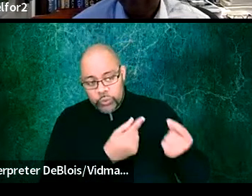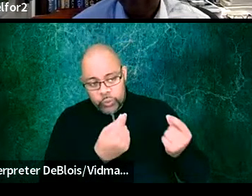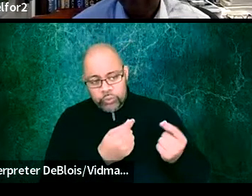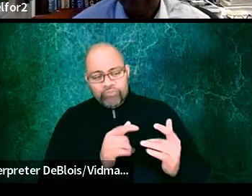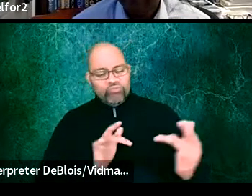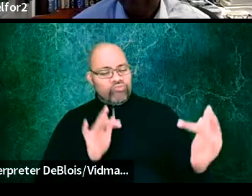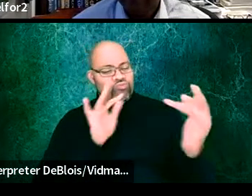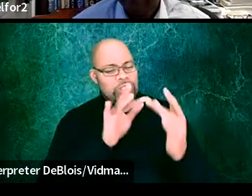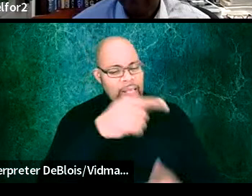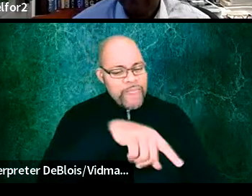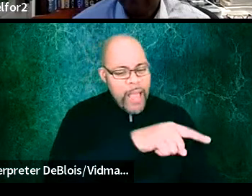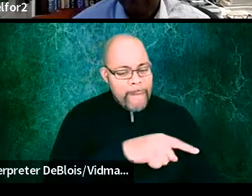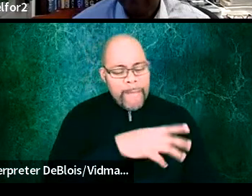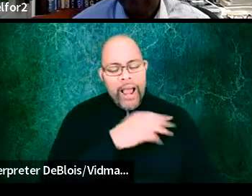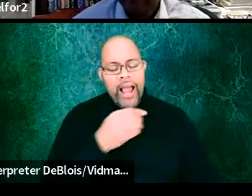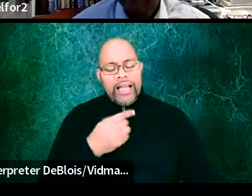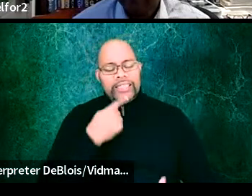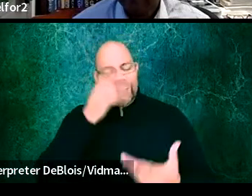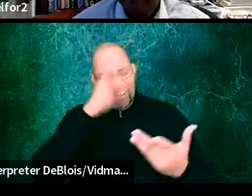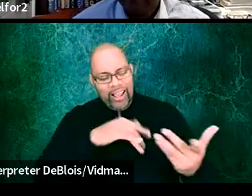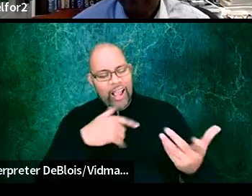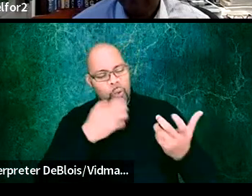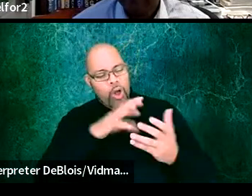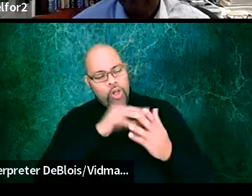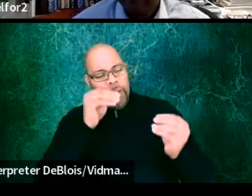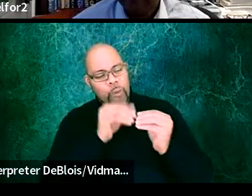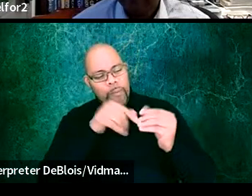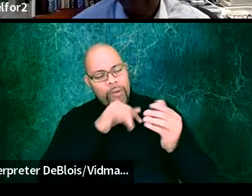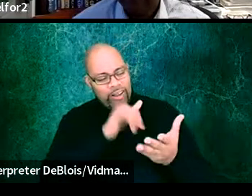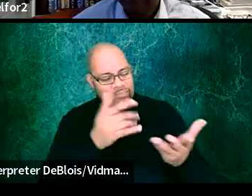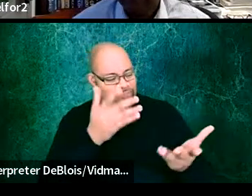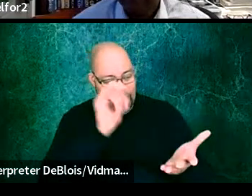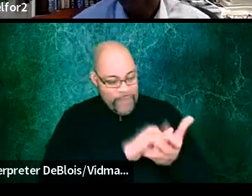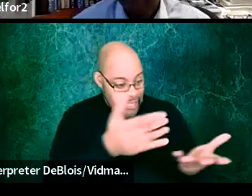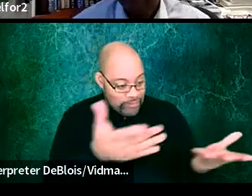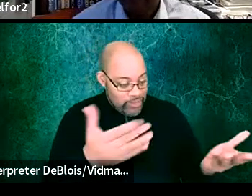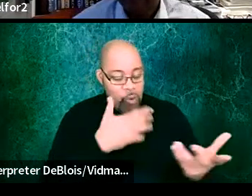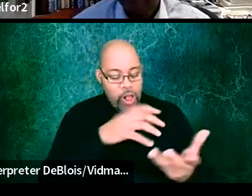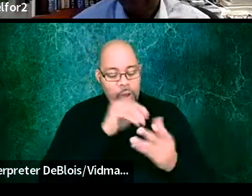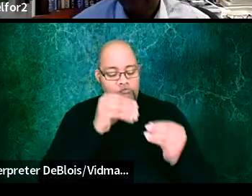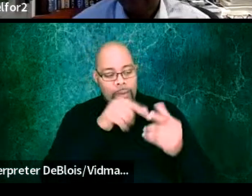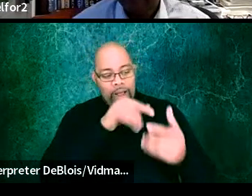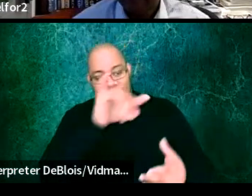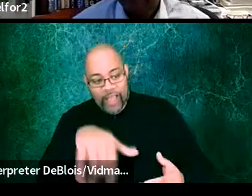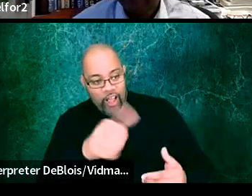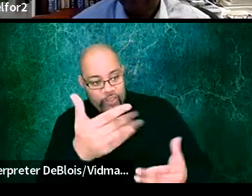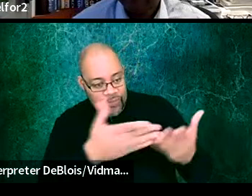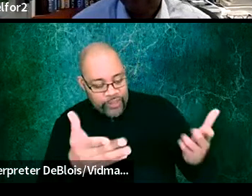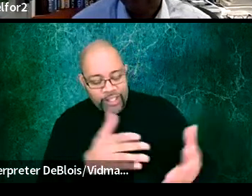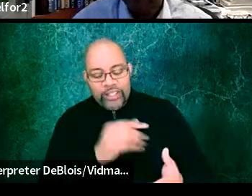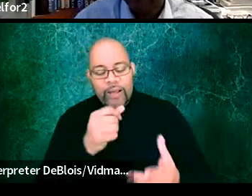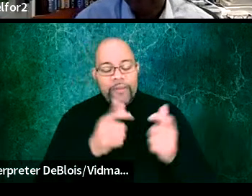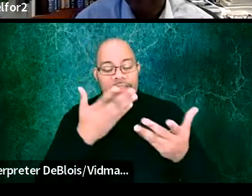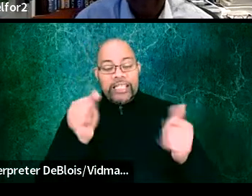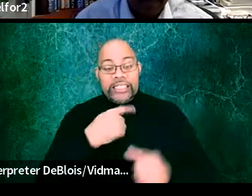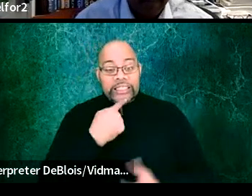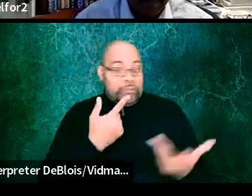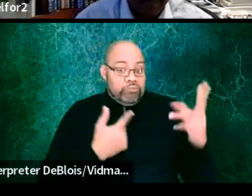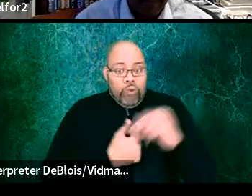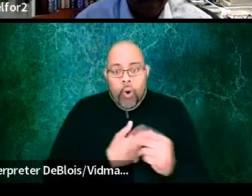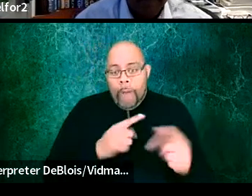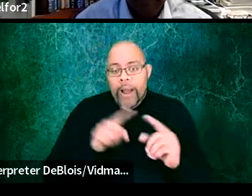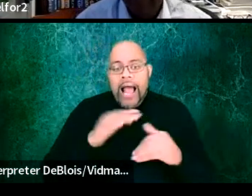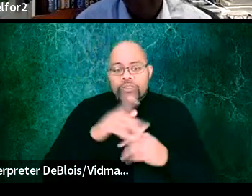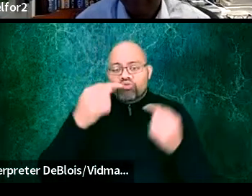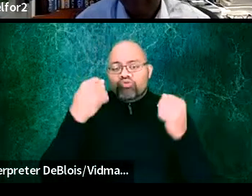reach out to them and, say, hey, I want to learn more about this. I want to learn more about that. The biggest thing that they can say is no, but at